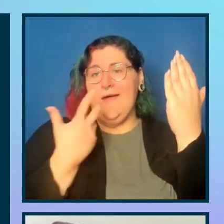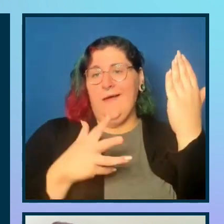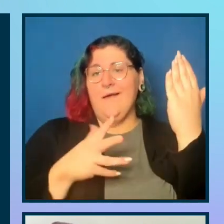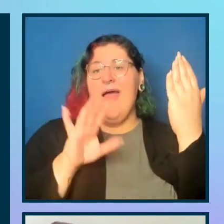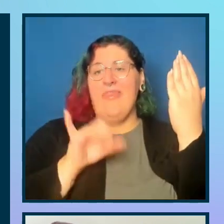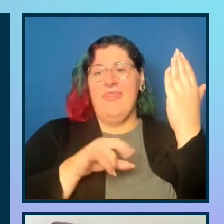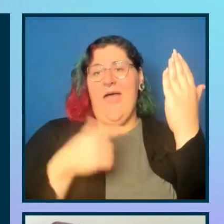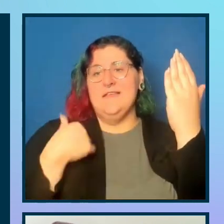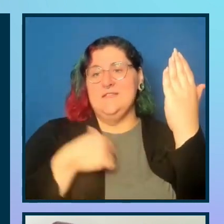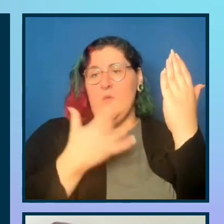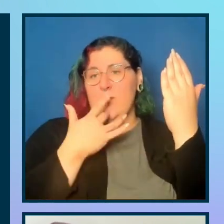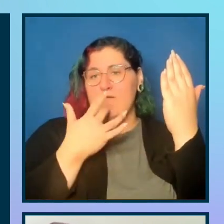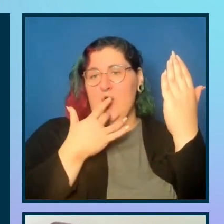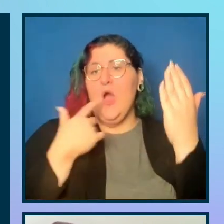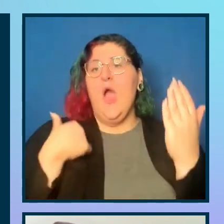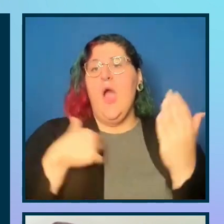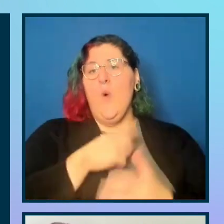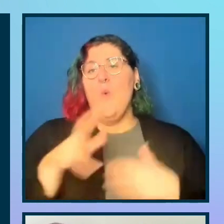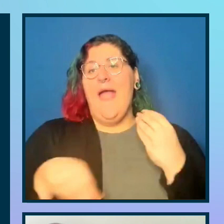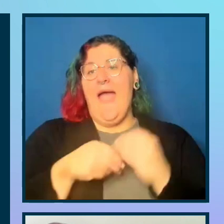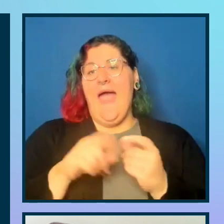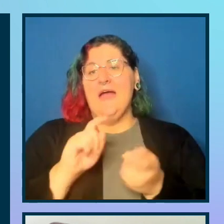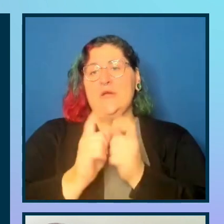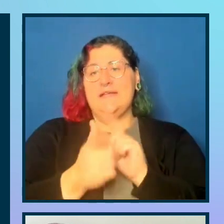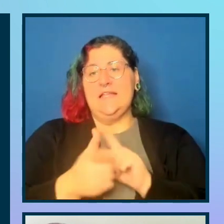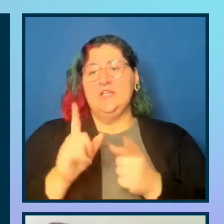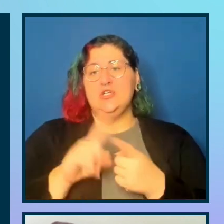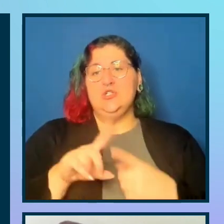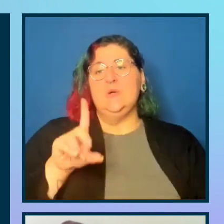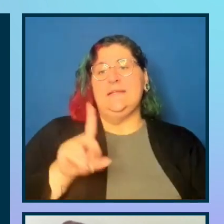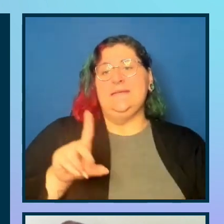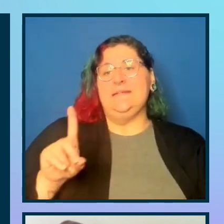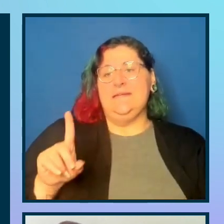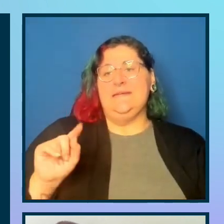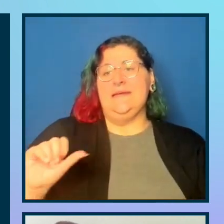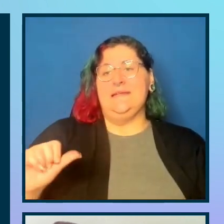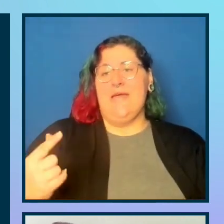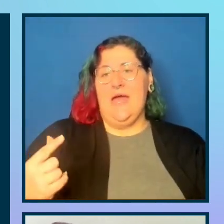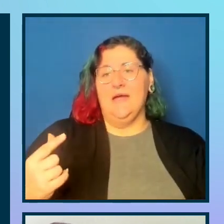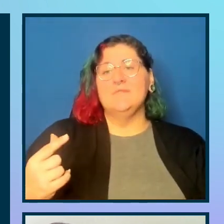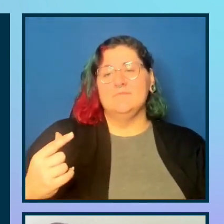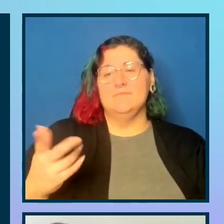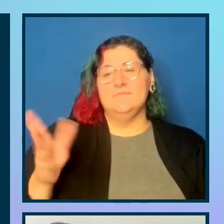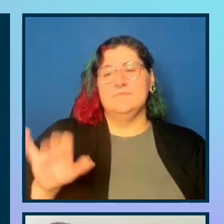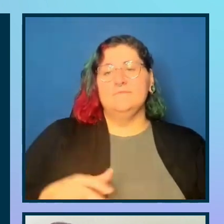put in the translation in the DT tag. In the DD tag, we put in the branch name, as we did before. But this helps for our